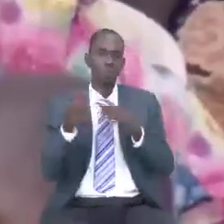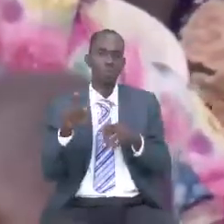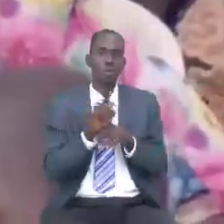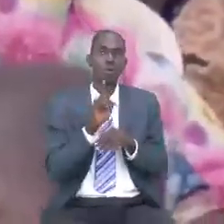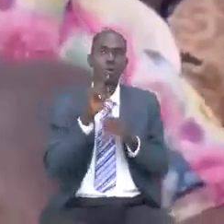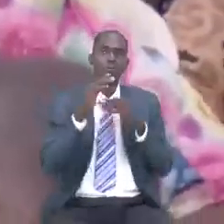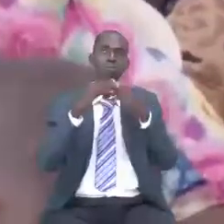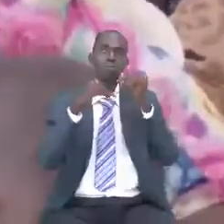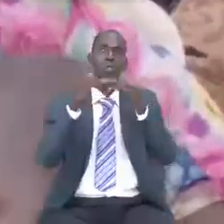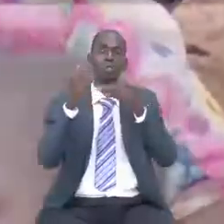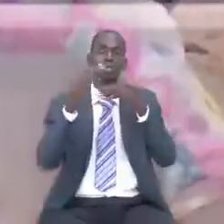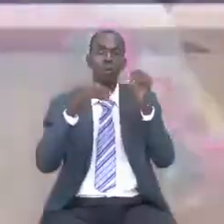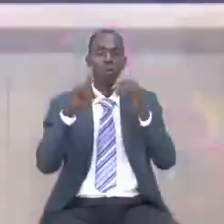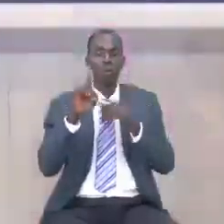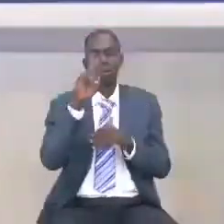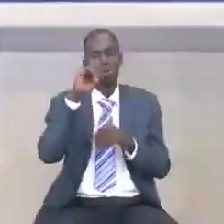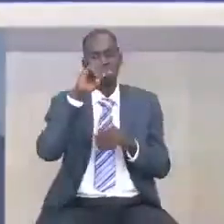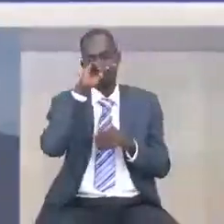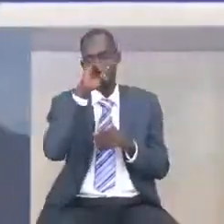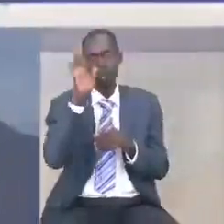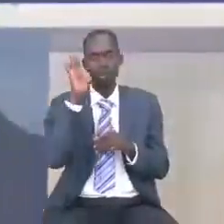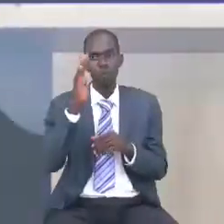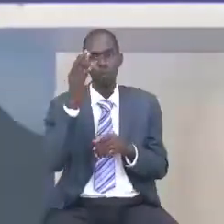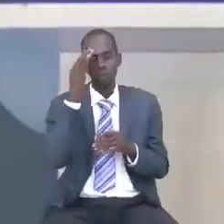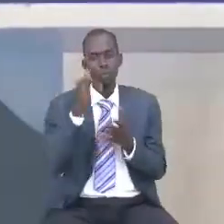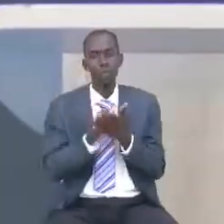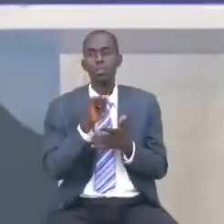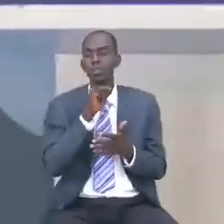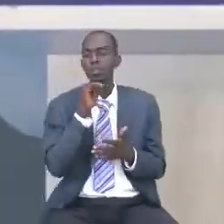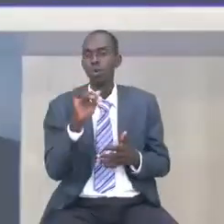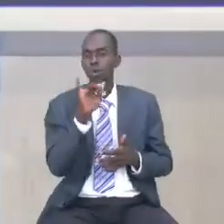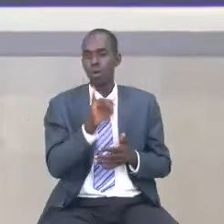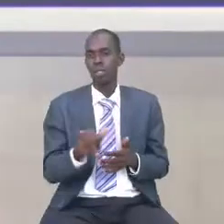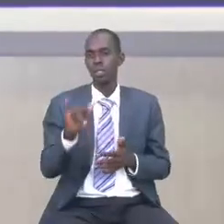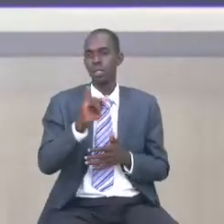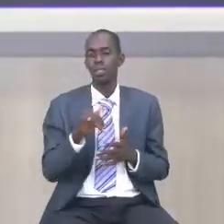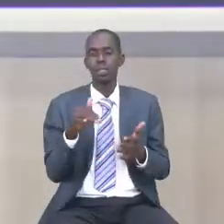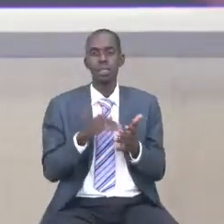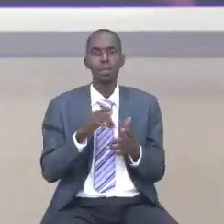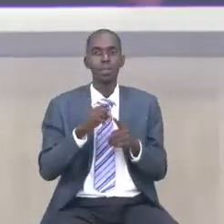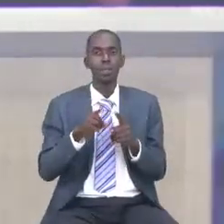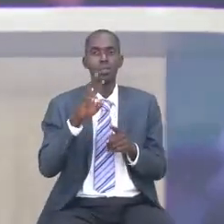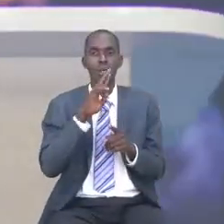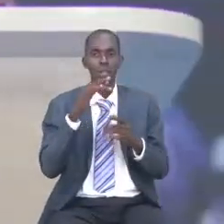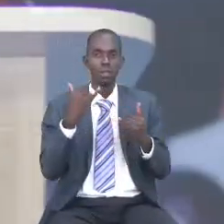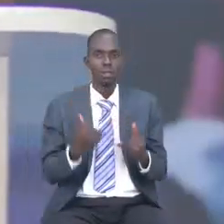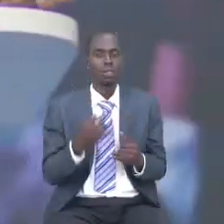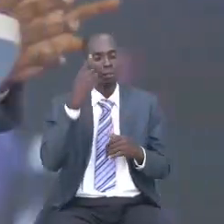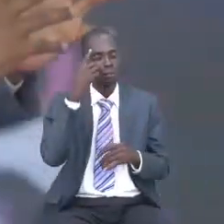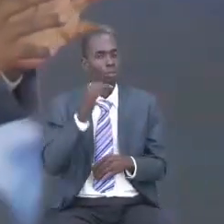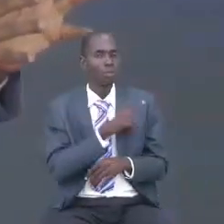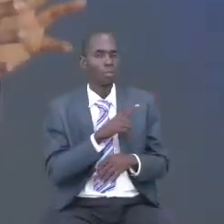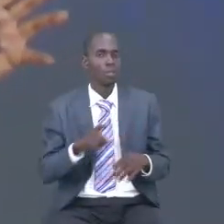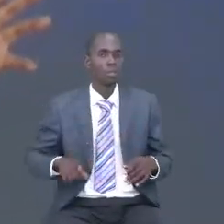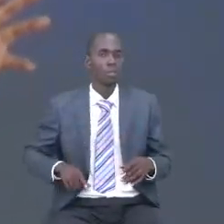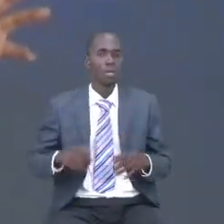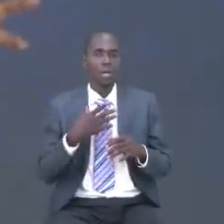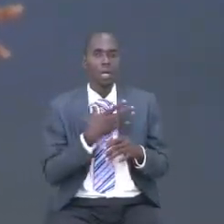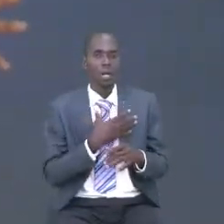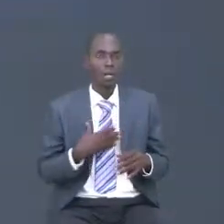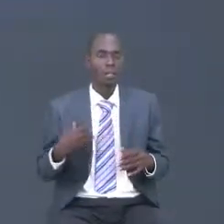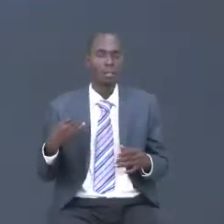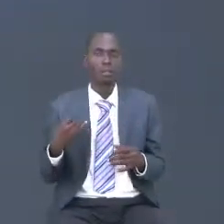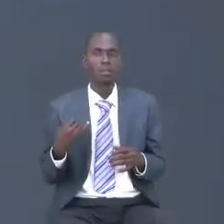are not ordinary. You belong to me. And so you live a prayerful life,